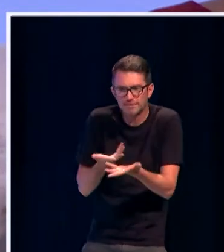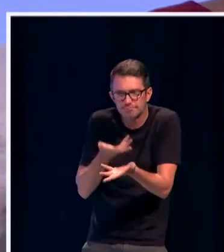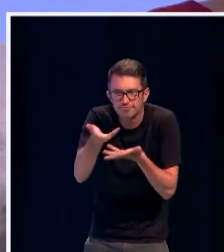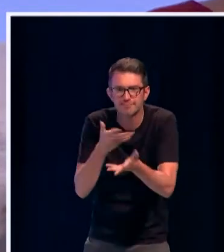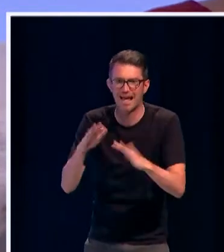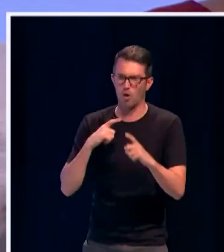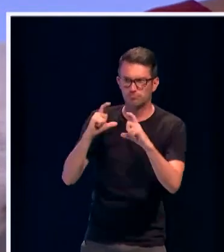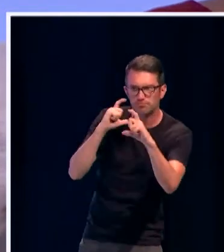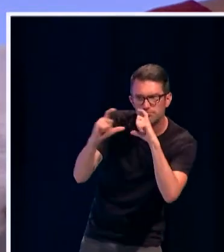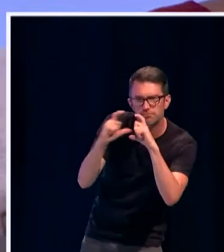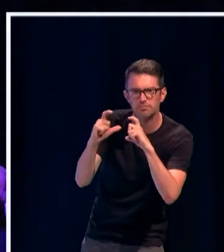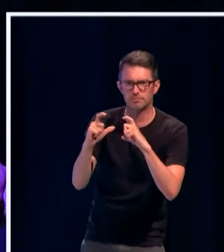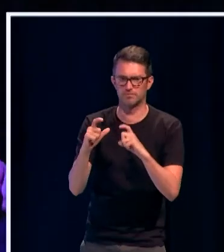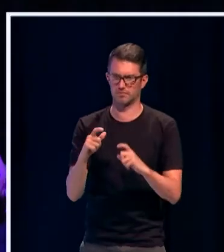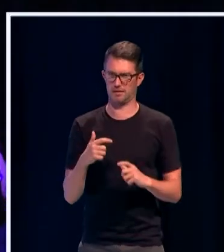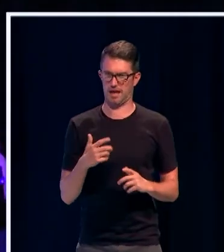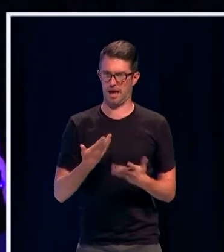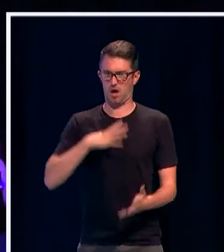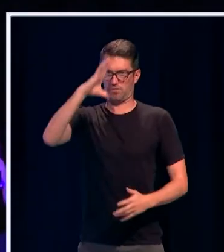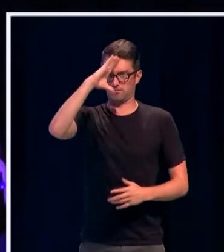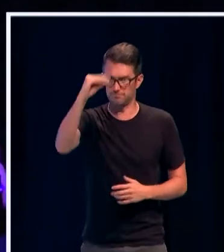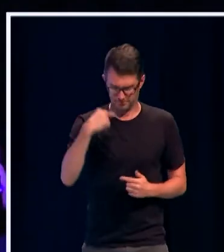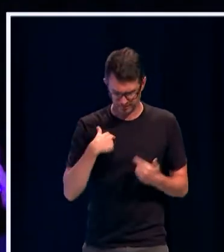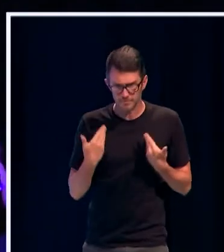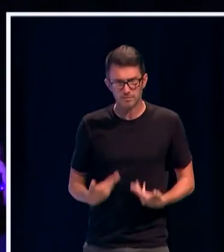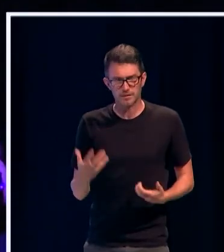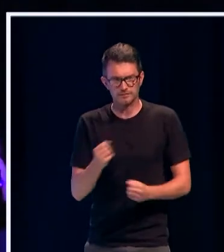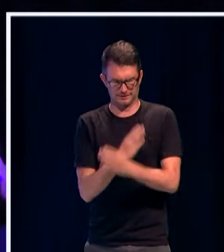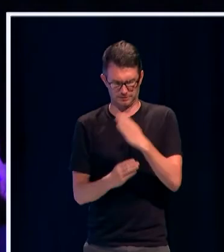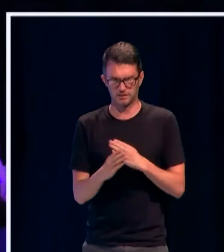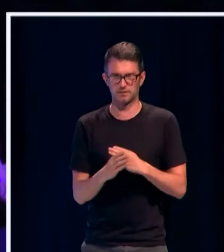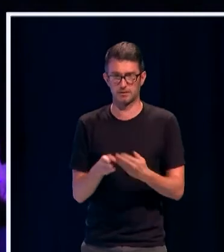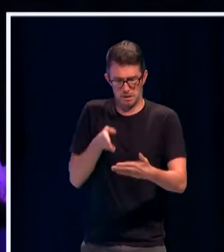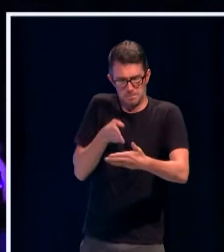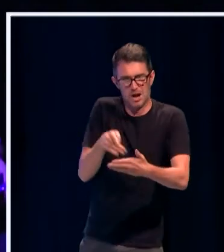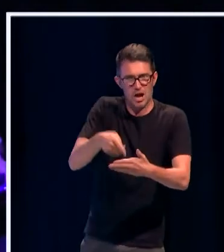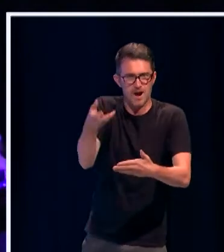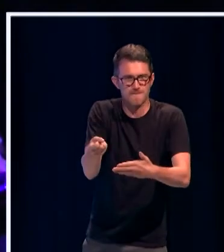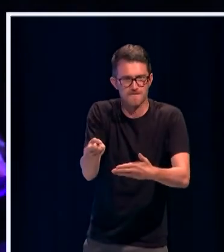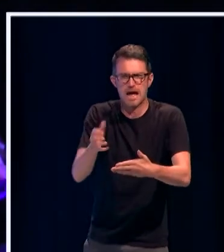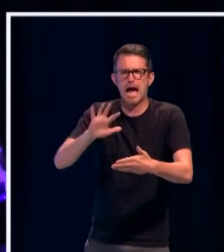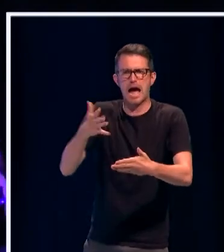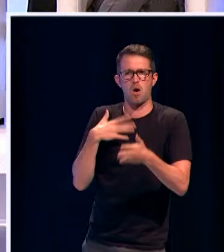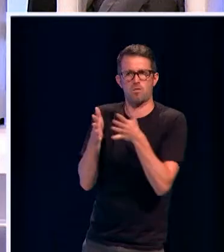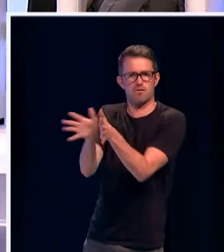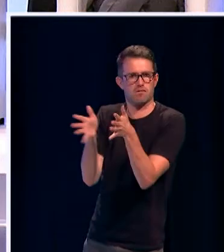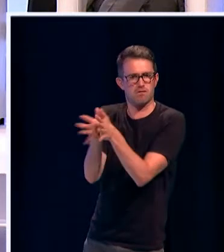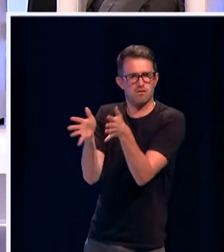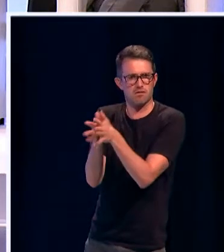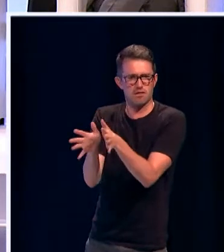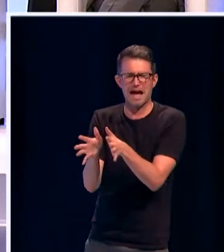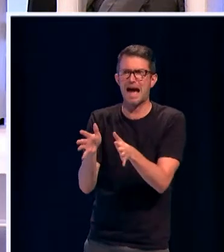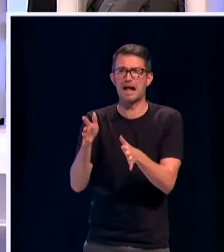barriers and the possible way to overcome them. By raising the discourse to the